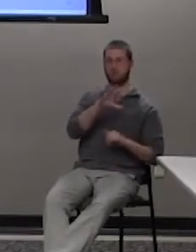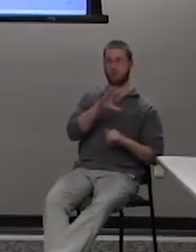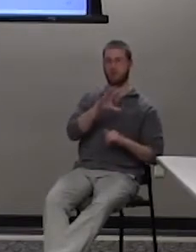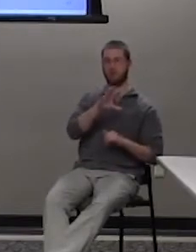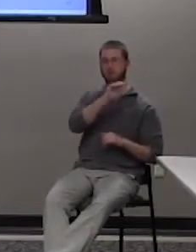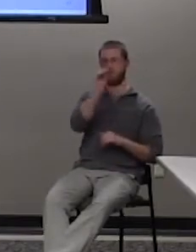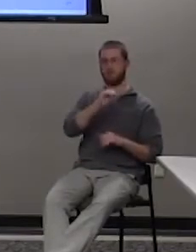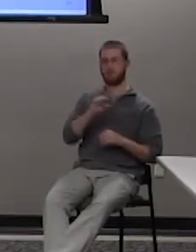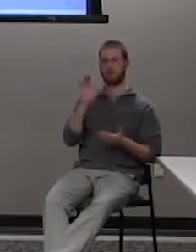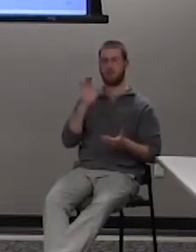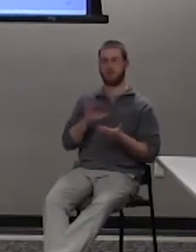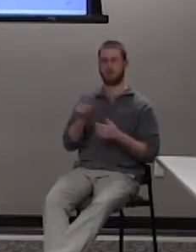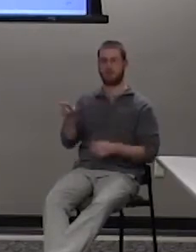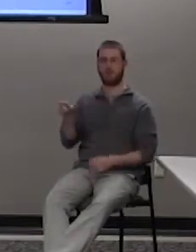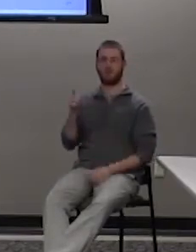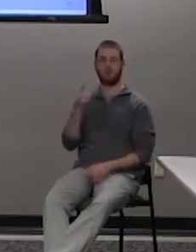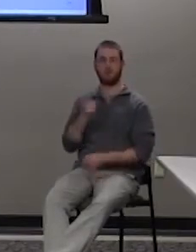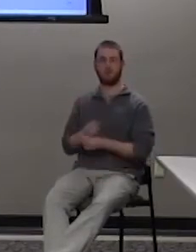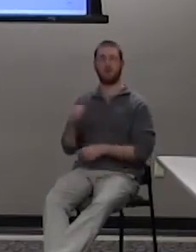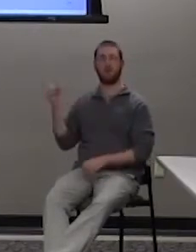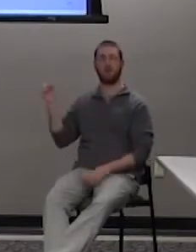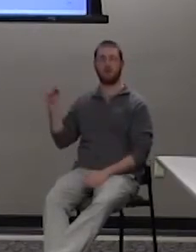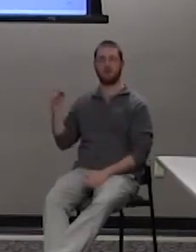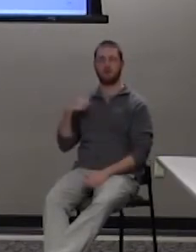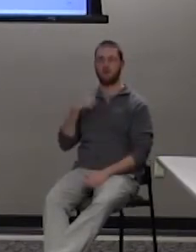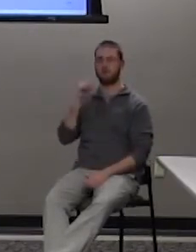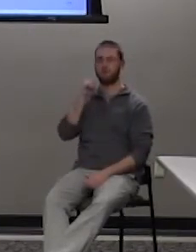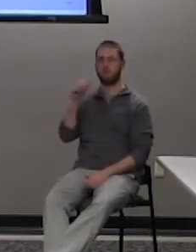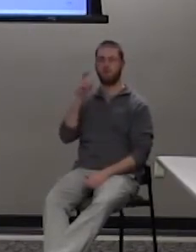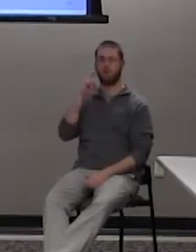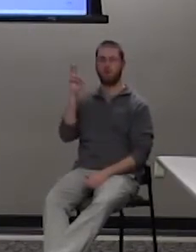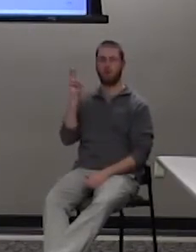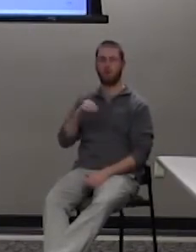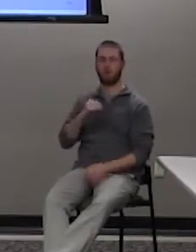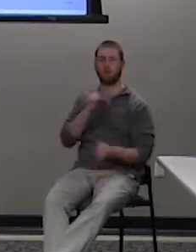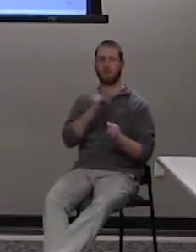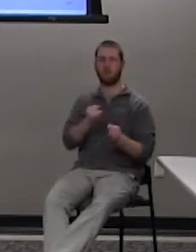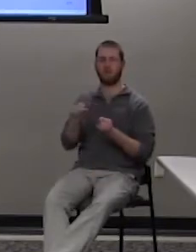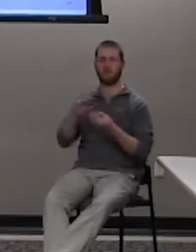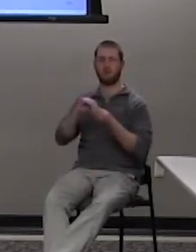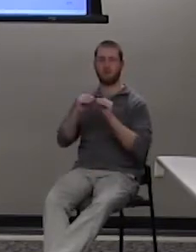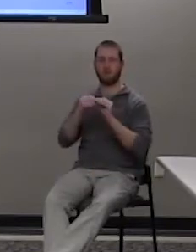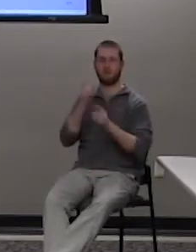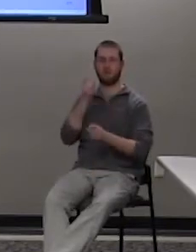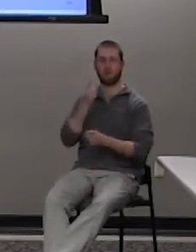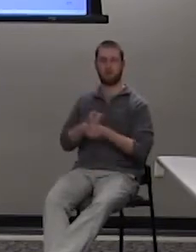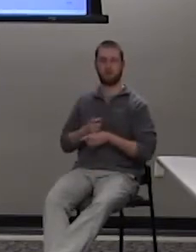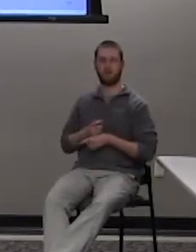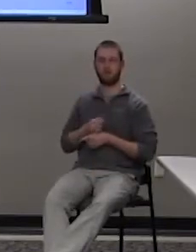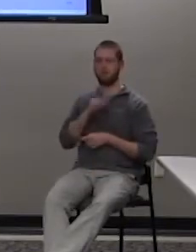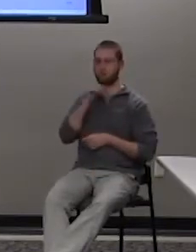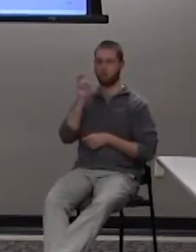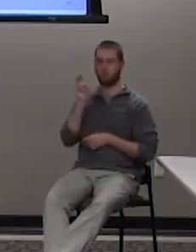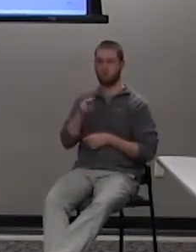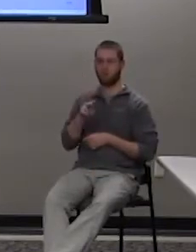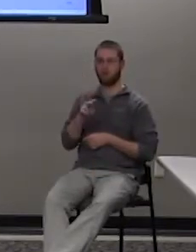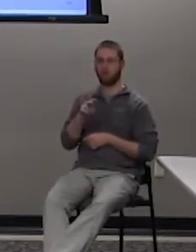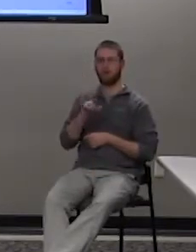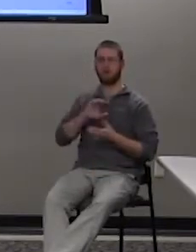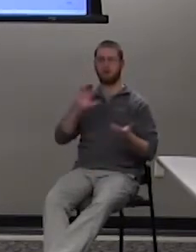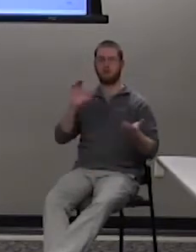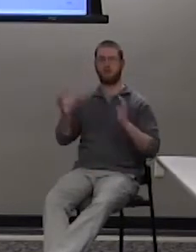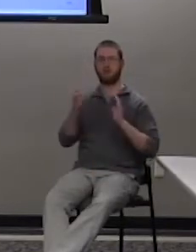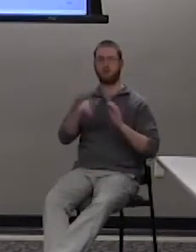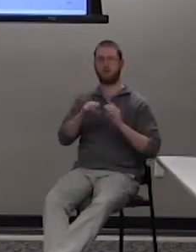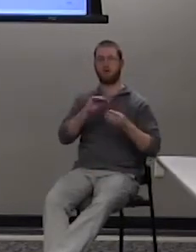below. Absolutely. I can't stress enough, you should not read anything into these individual numbers. Mm-hmm. It is the confluence of